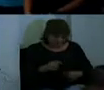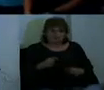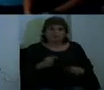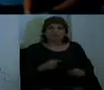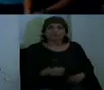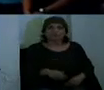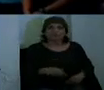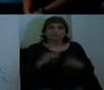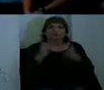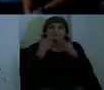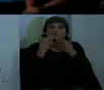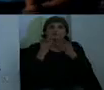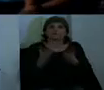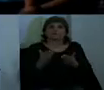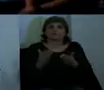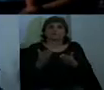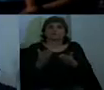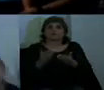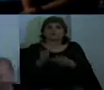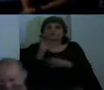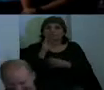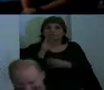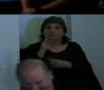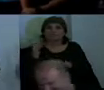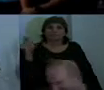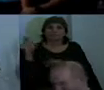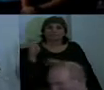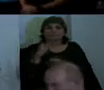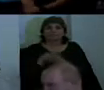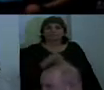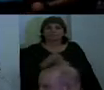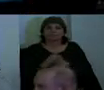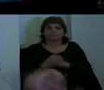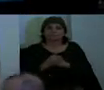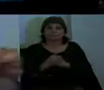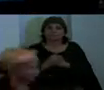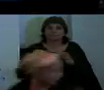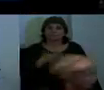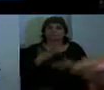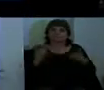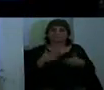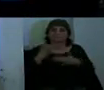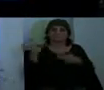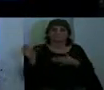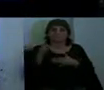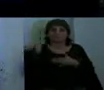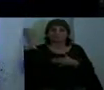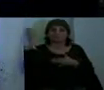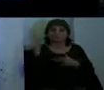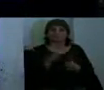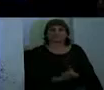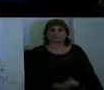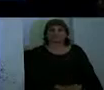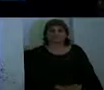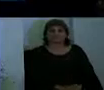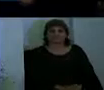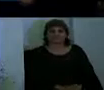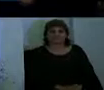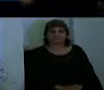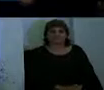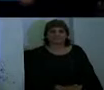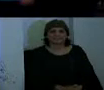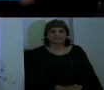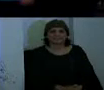Thank you, Bayanihan and Founders MCC. Merry Christmas!